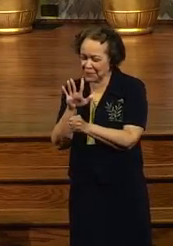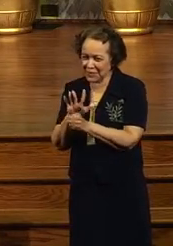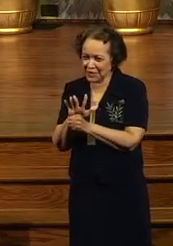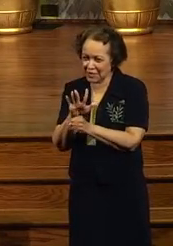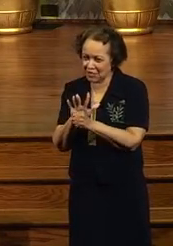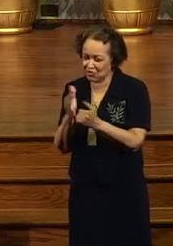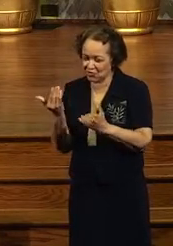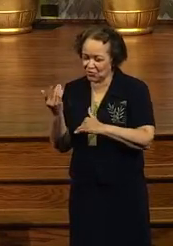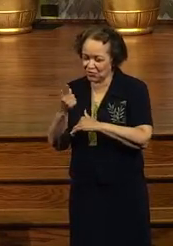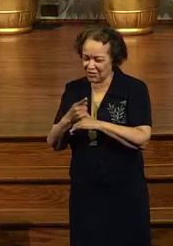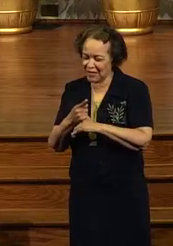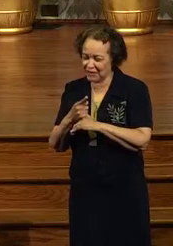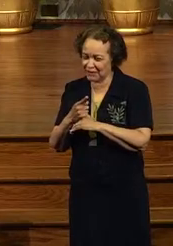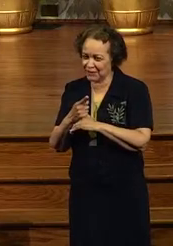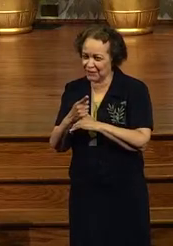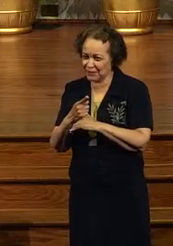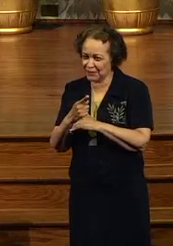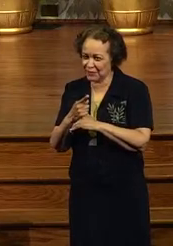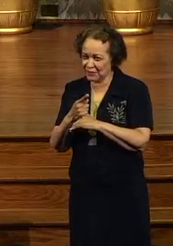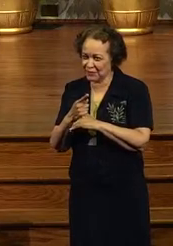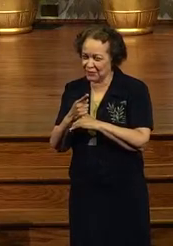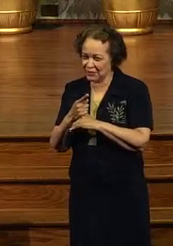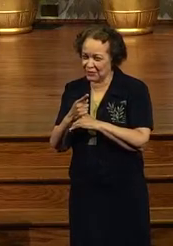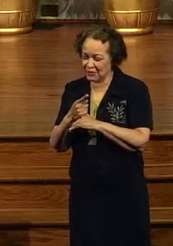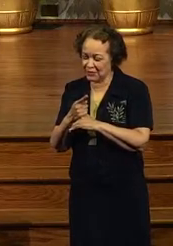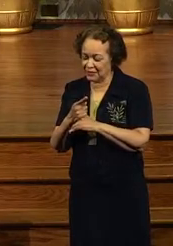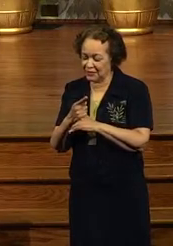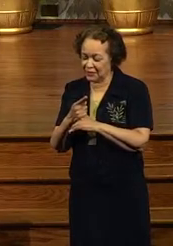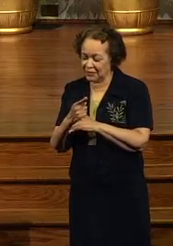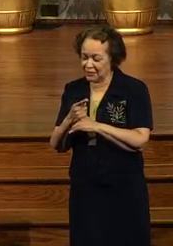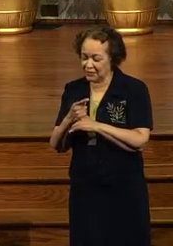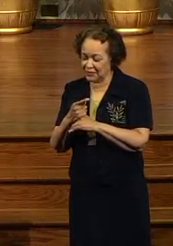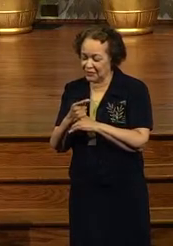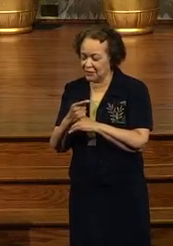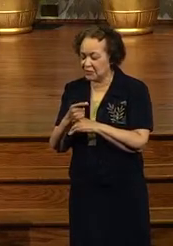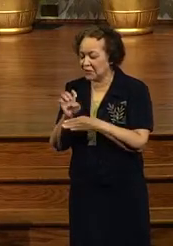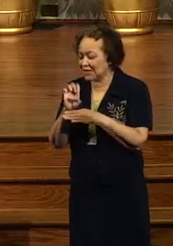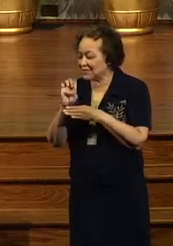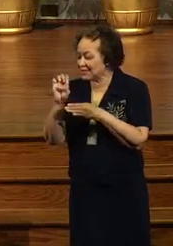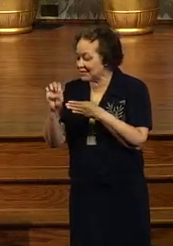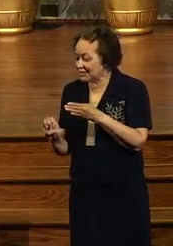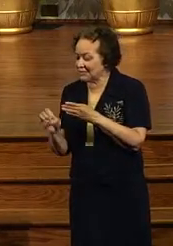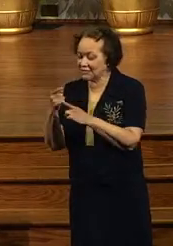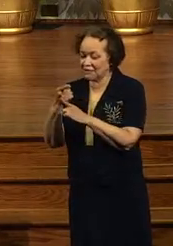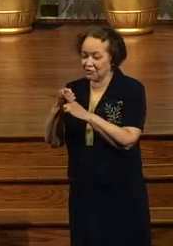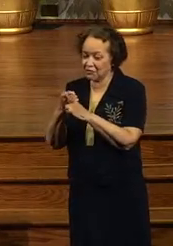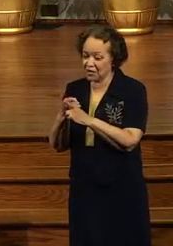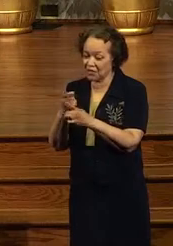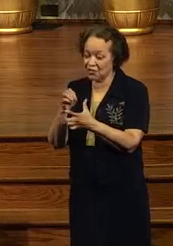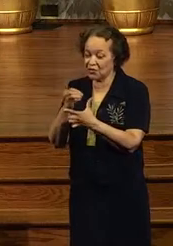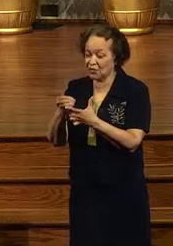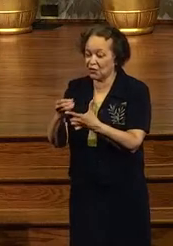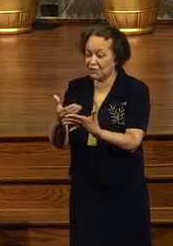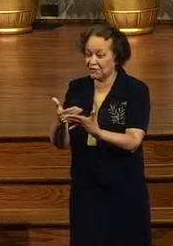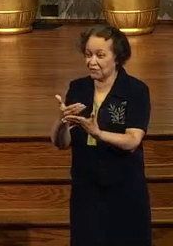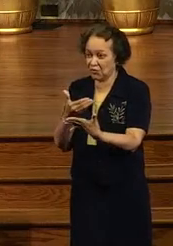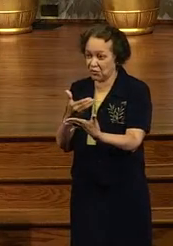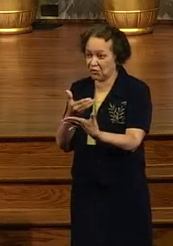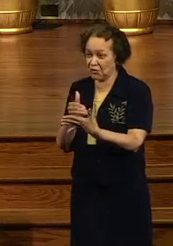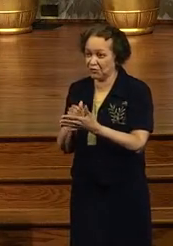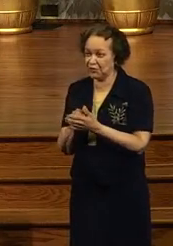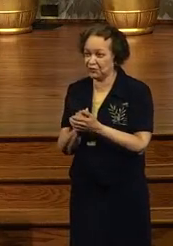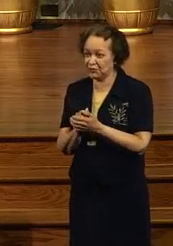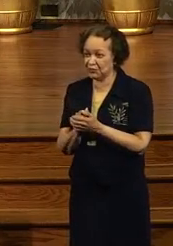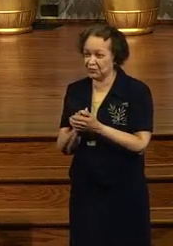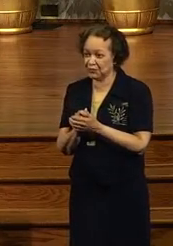those funds to be in by or before the end of the month. Amen. So please help us with this. We don't come before you